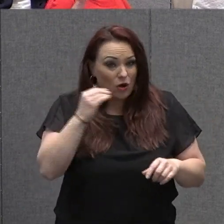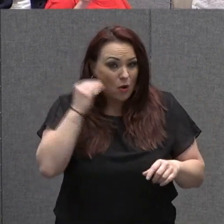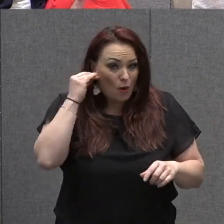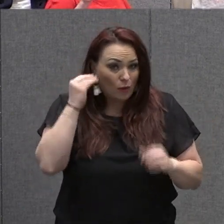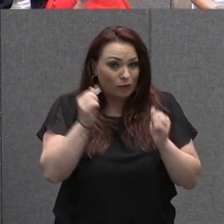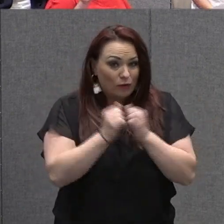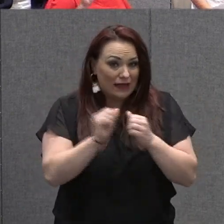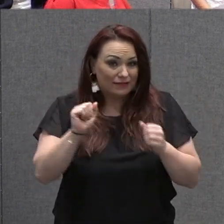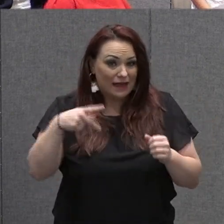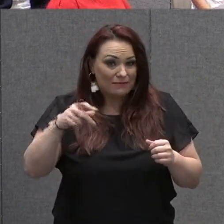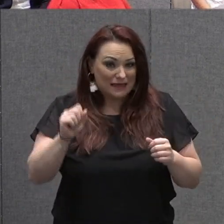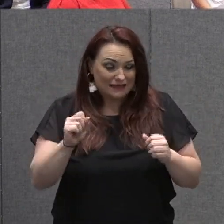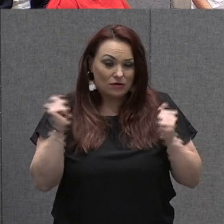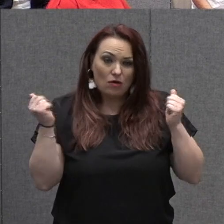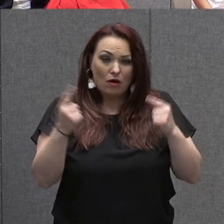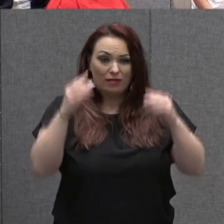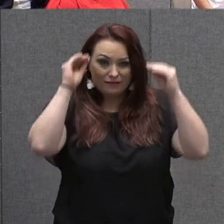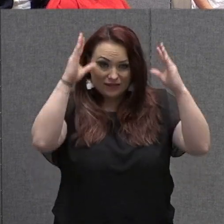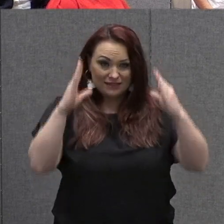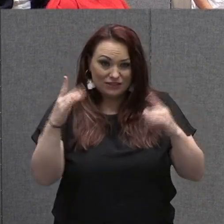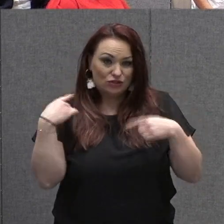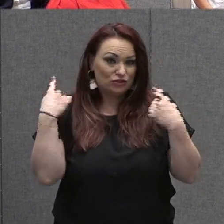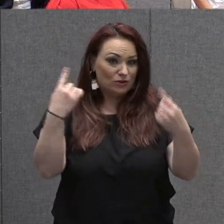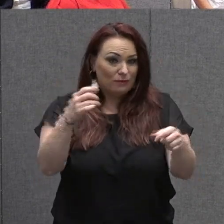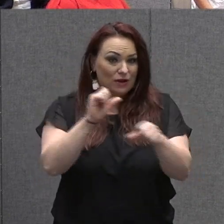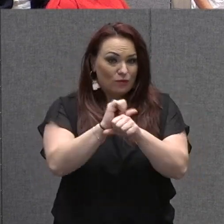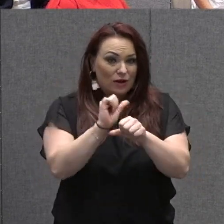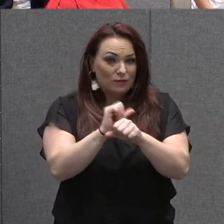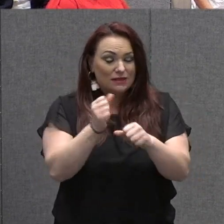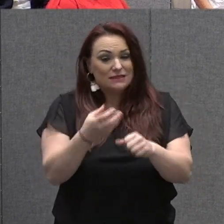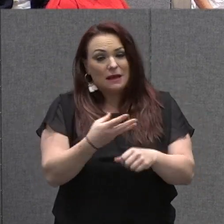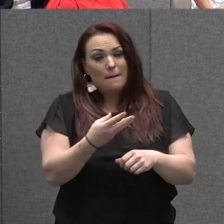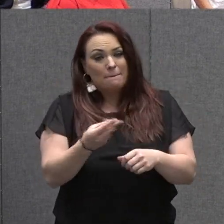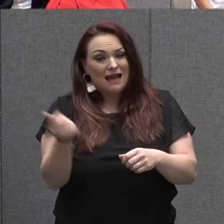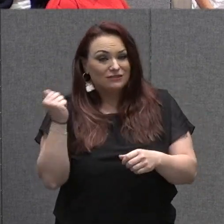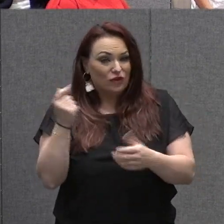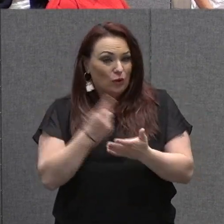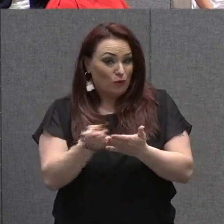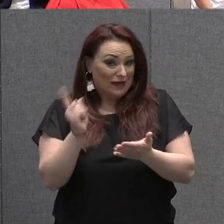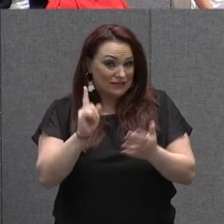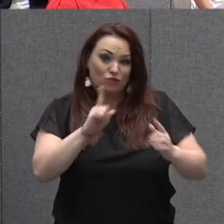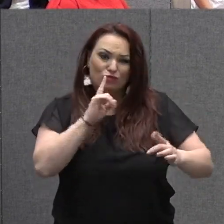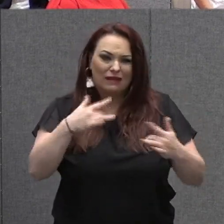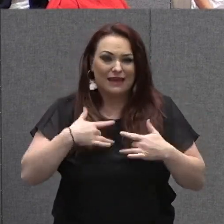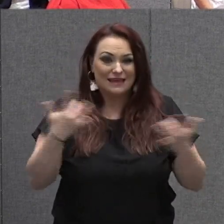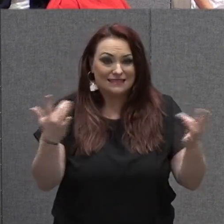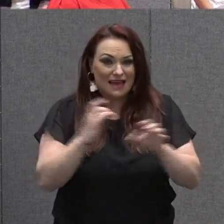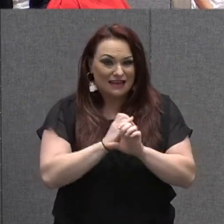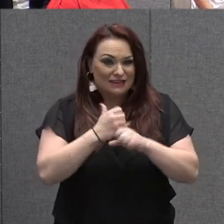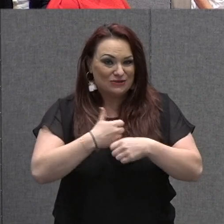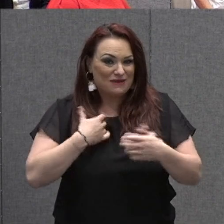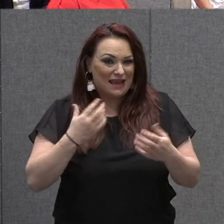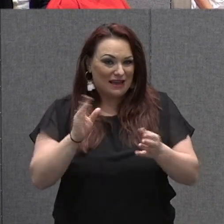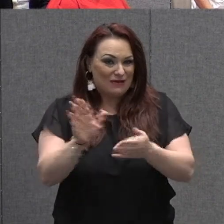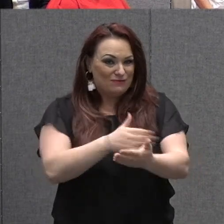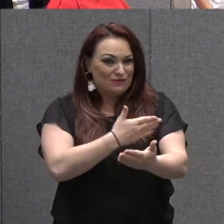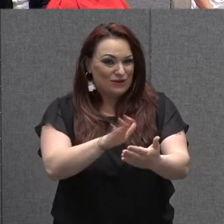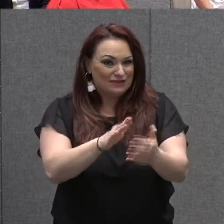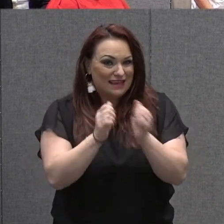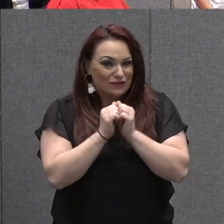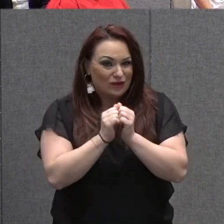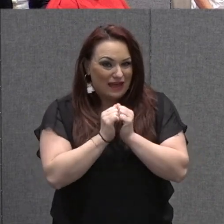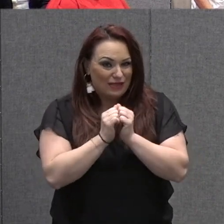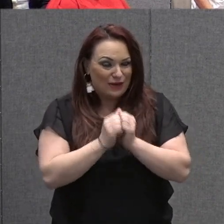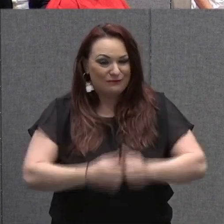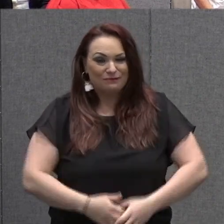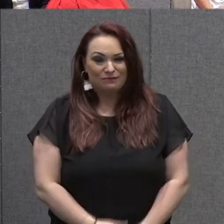the teachers you've been working with these last few weeks. And we are all super excited, right, you guys, to make music together. If I could say